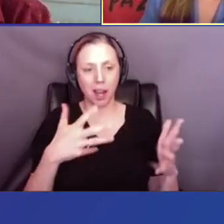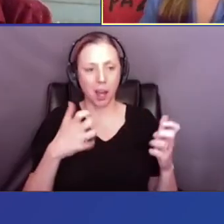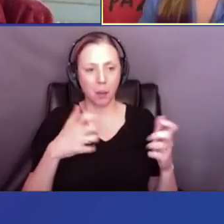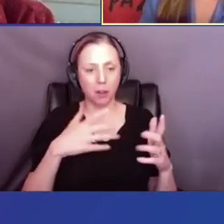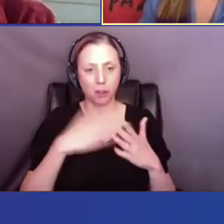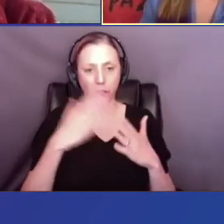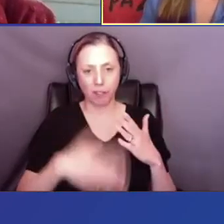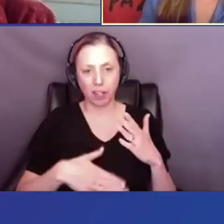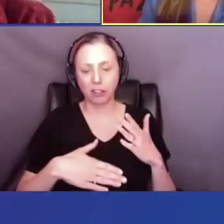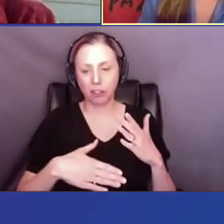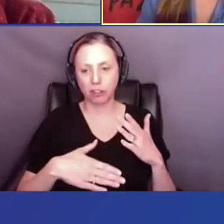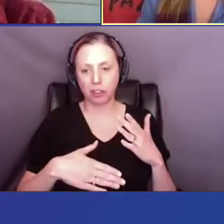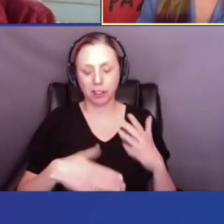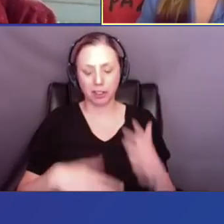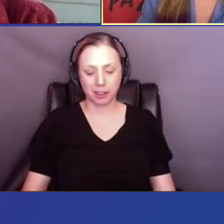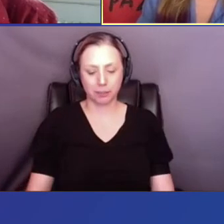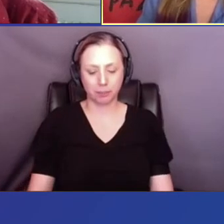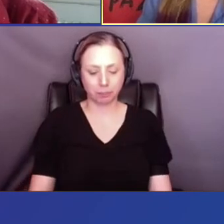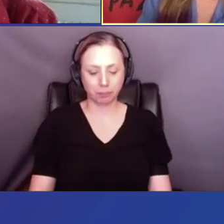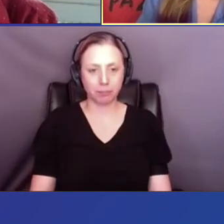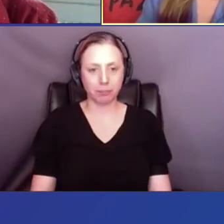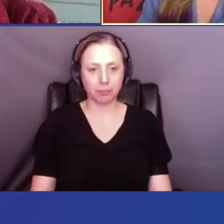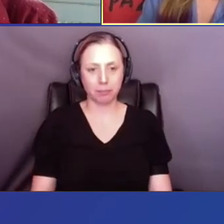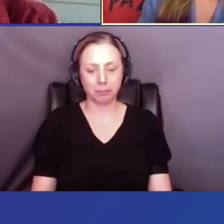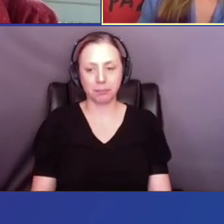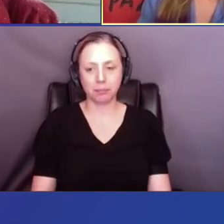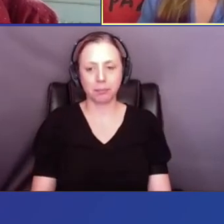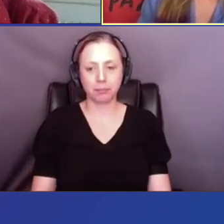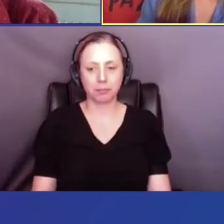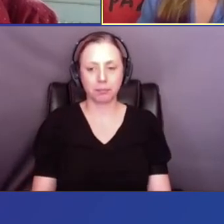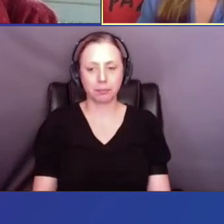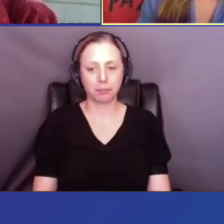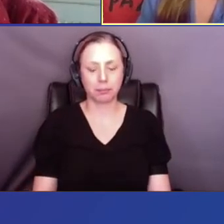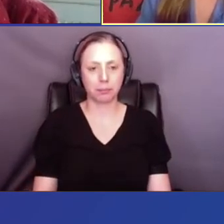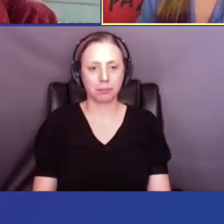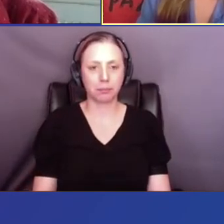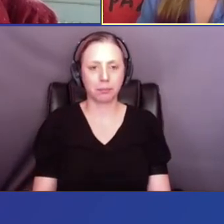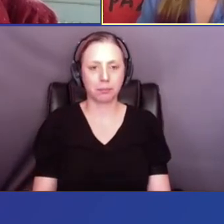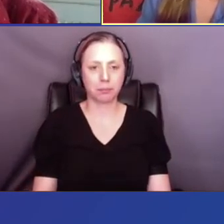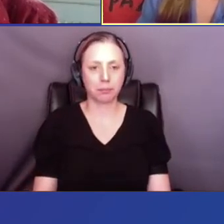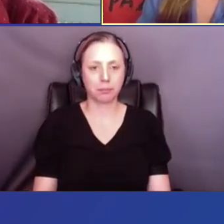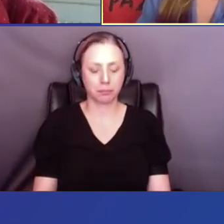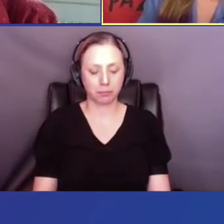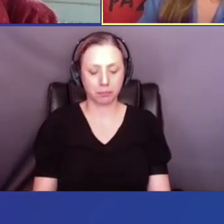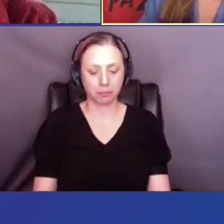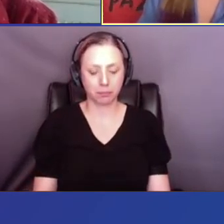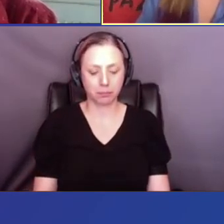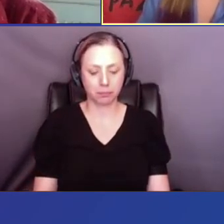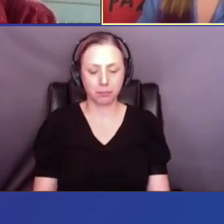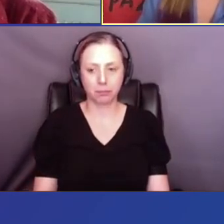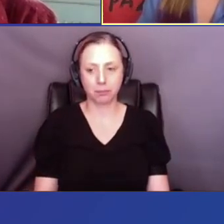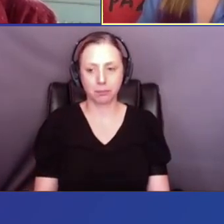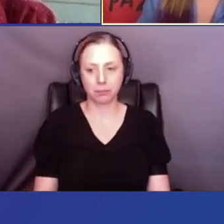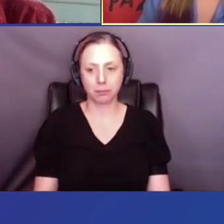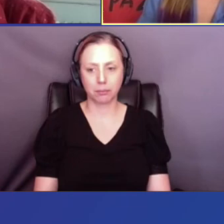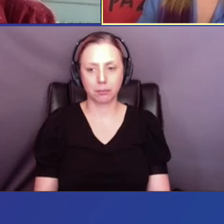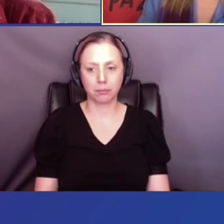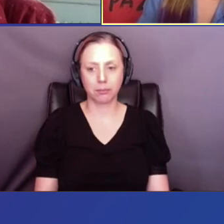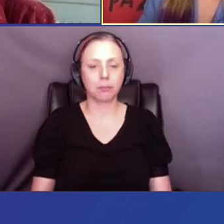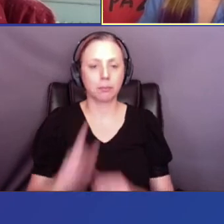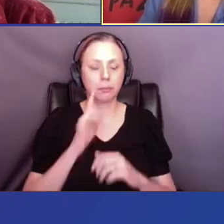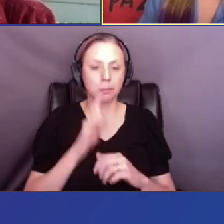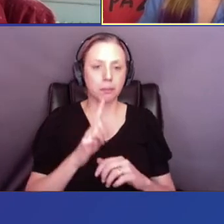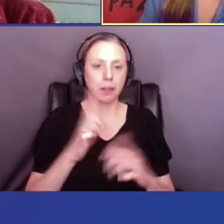up with coming back to think about what is that entanglement that